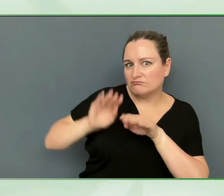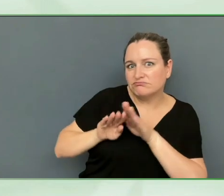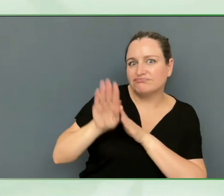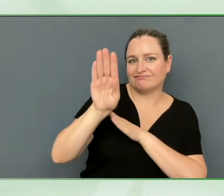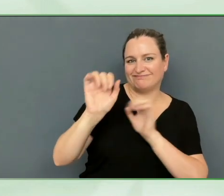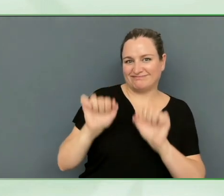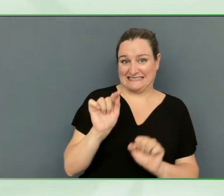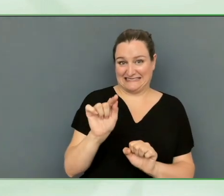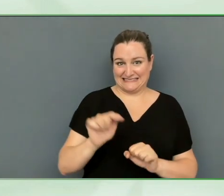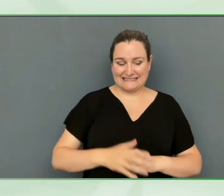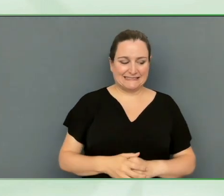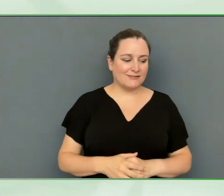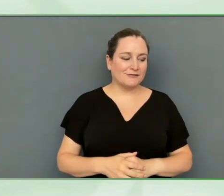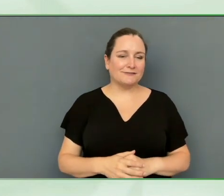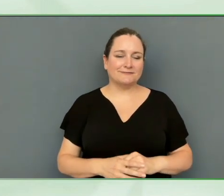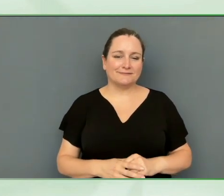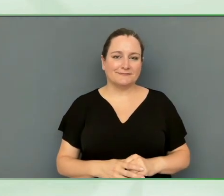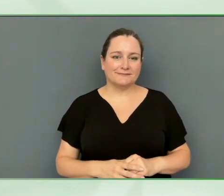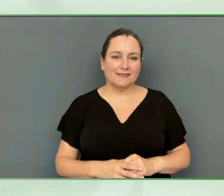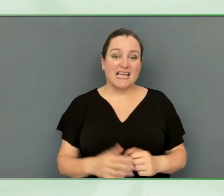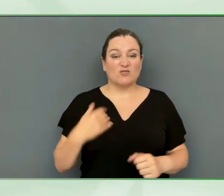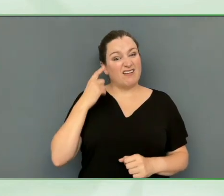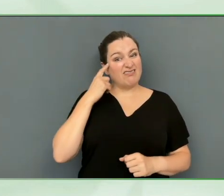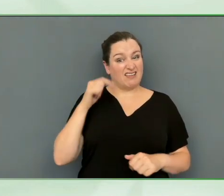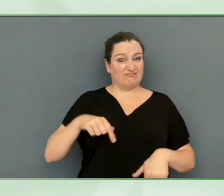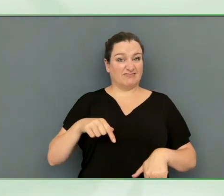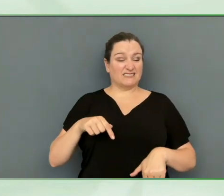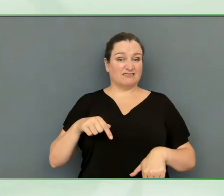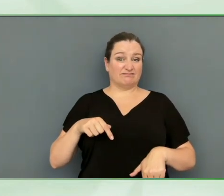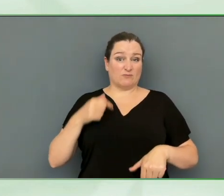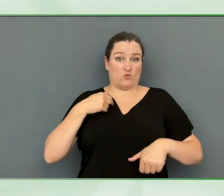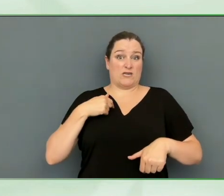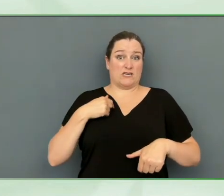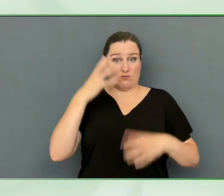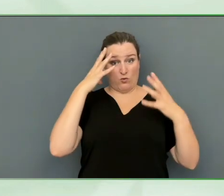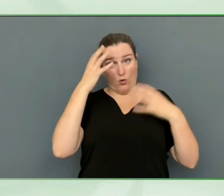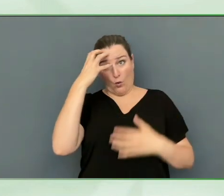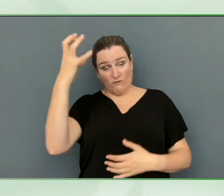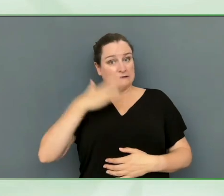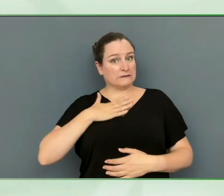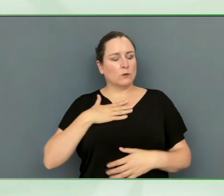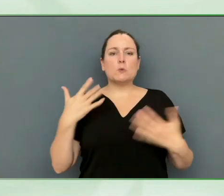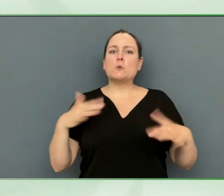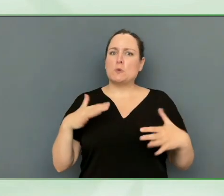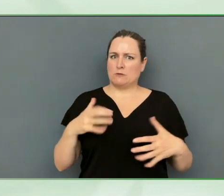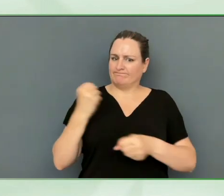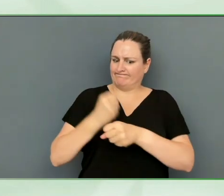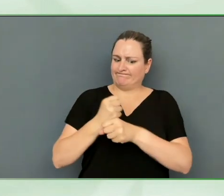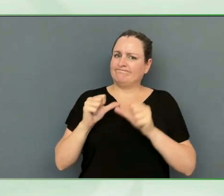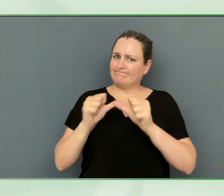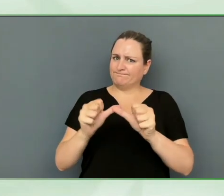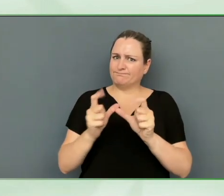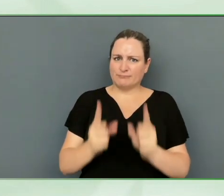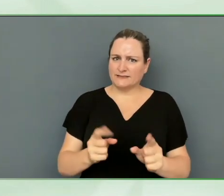work to do there in our own organization. Yeah, I think in the US we could do